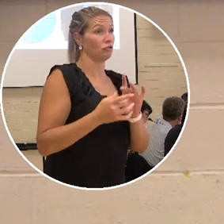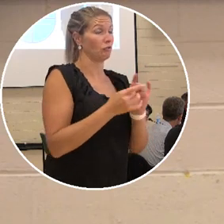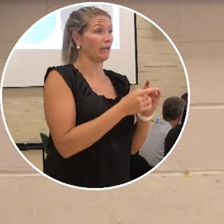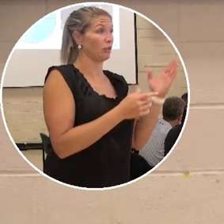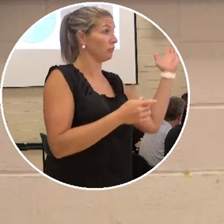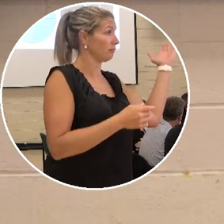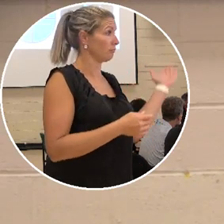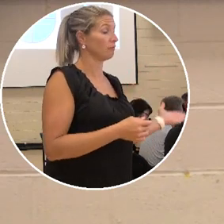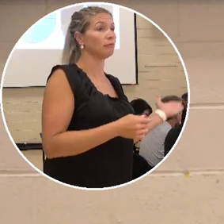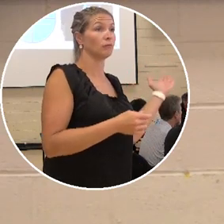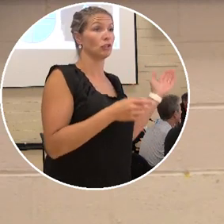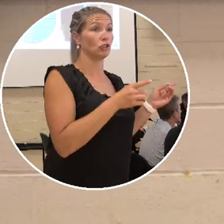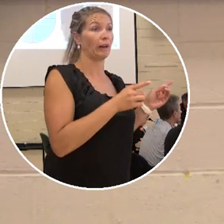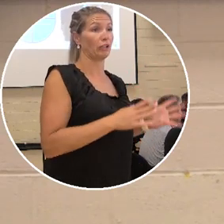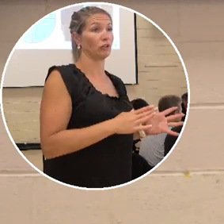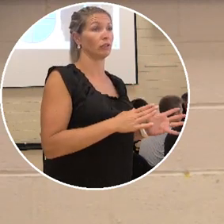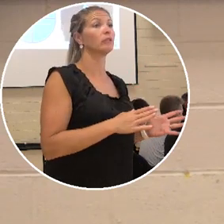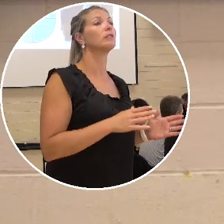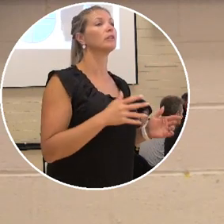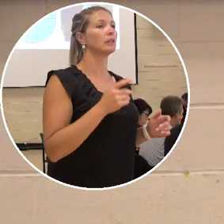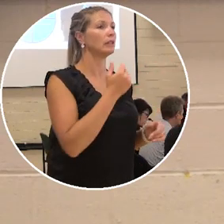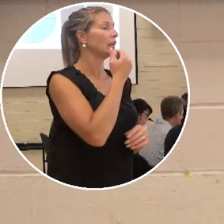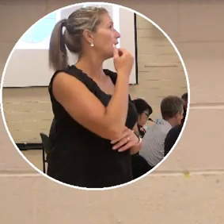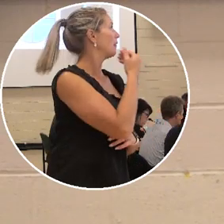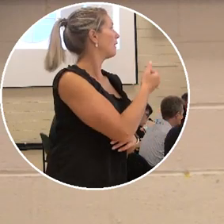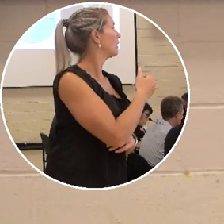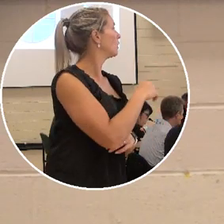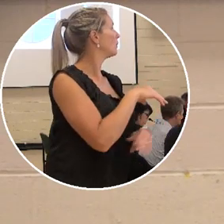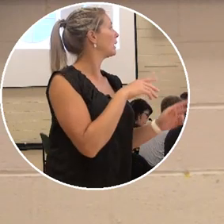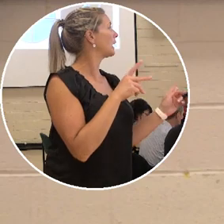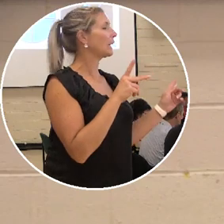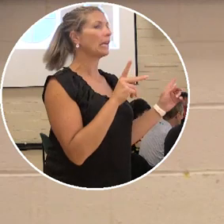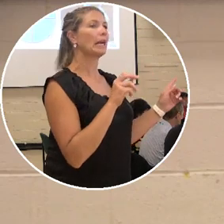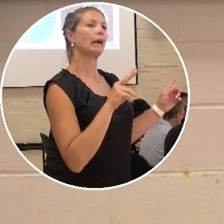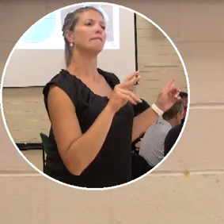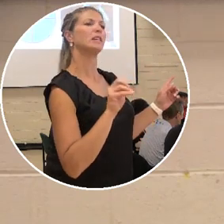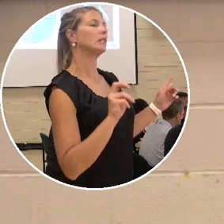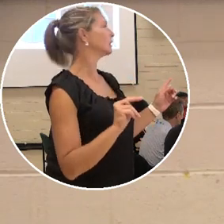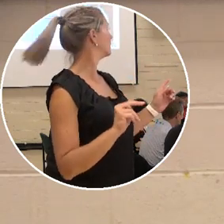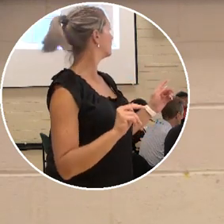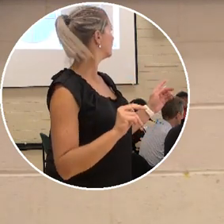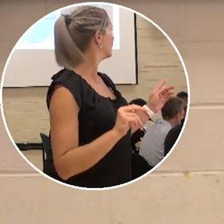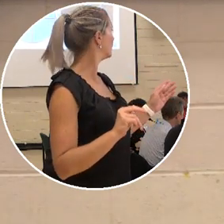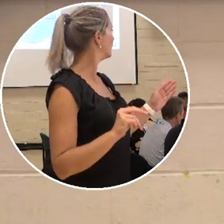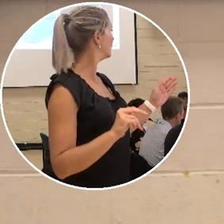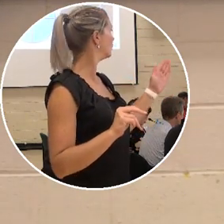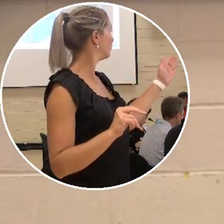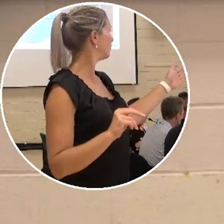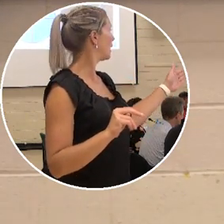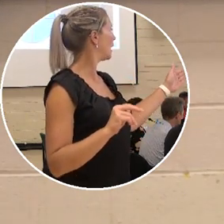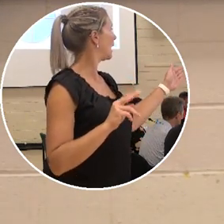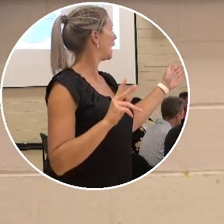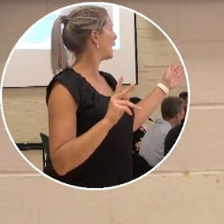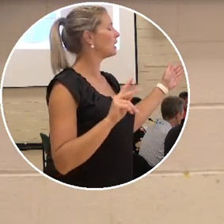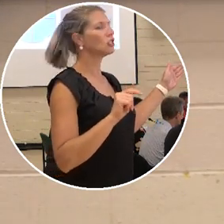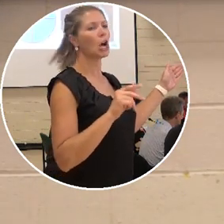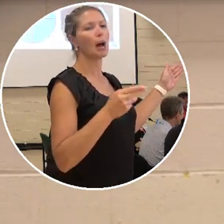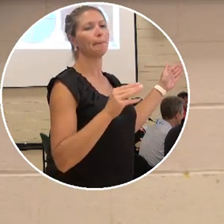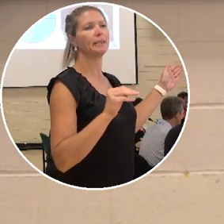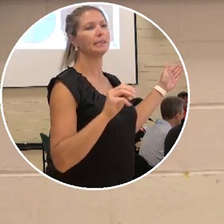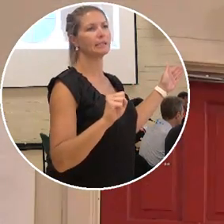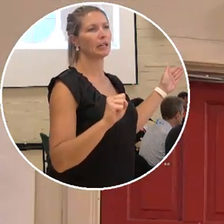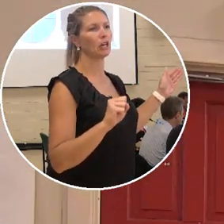Trustee Kendall. Okay, thank you, Chair. Just a question on one of our schools in Grand Falls,